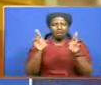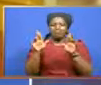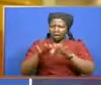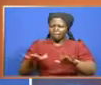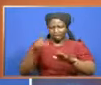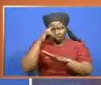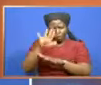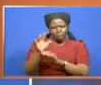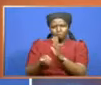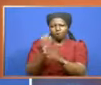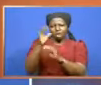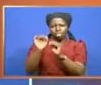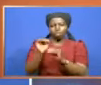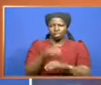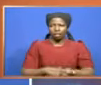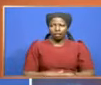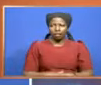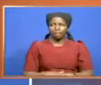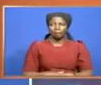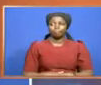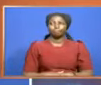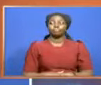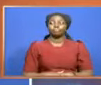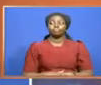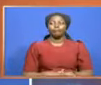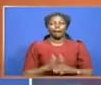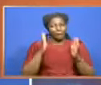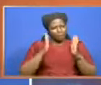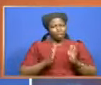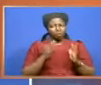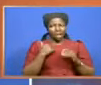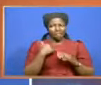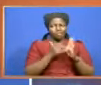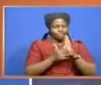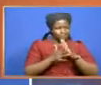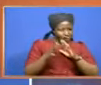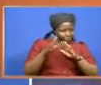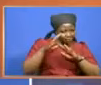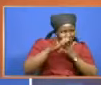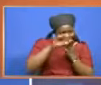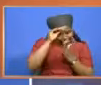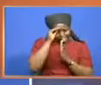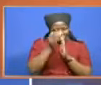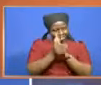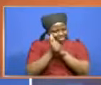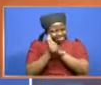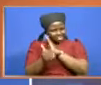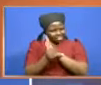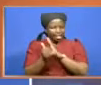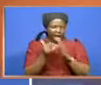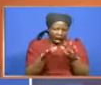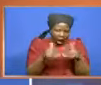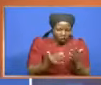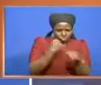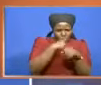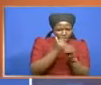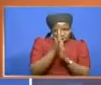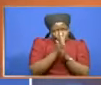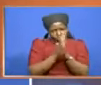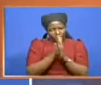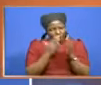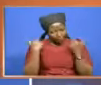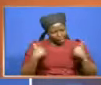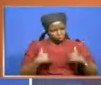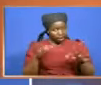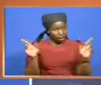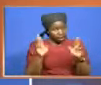their products. Personally, I've acquired skills of how to make soap. I'm ready for the market.